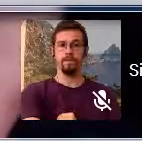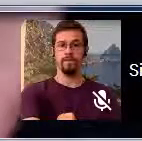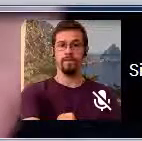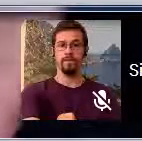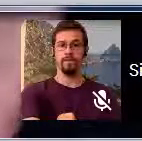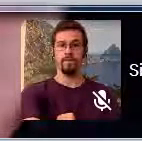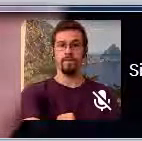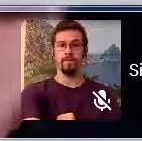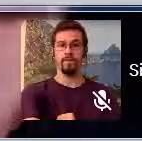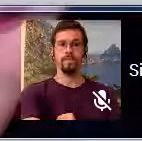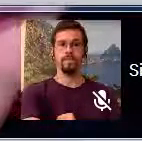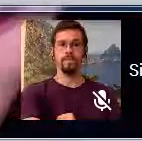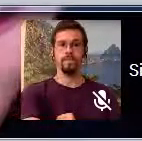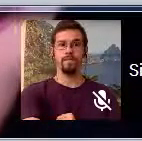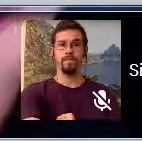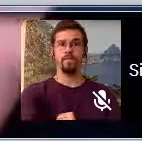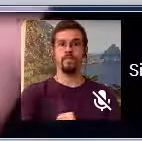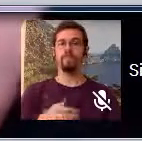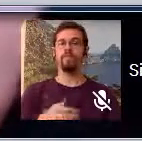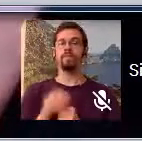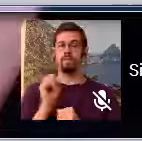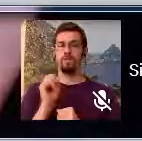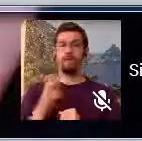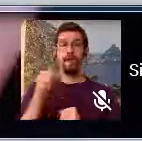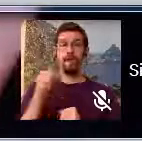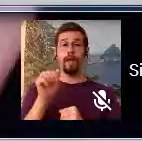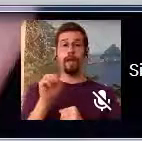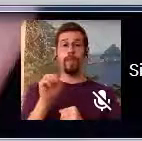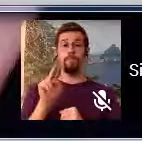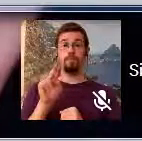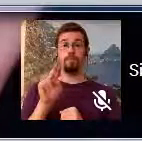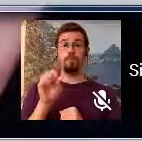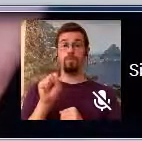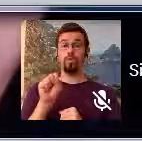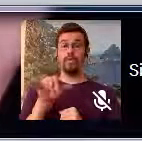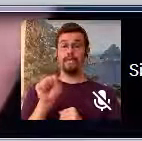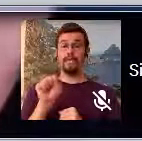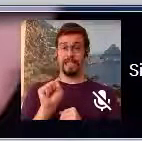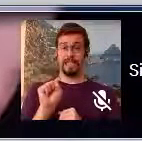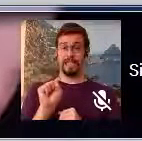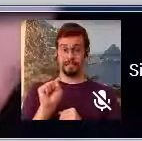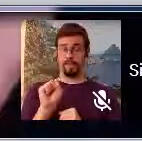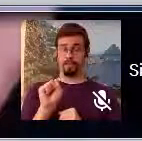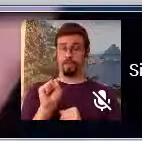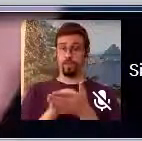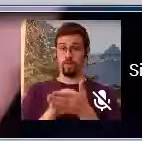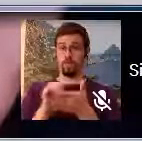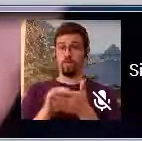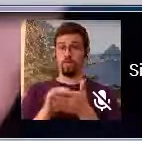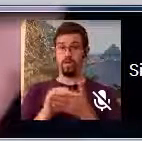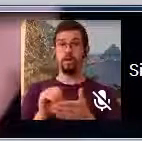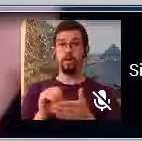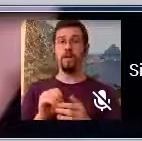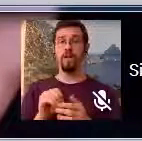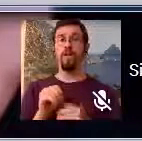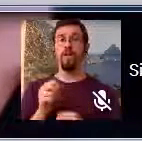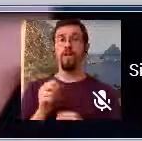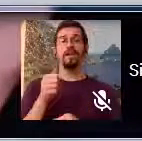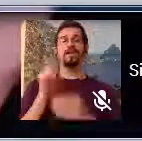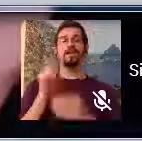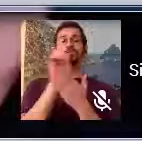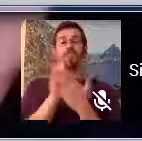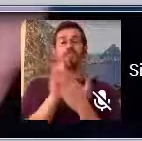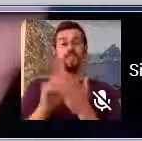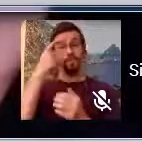Okay, Gnosis. That's right. Gnosis Notation is designed to be able to write any